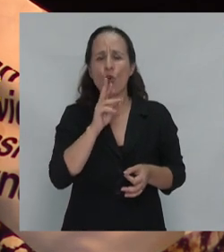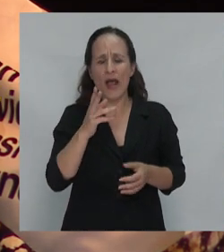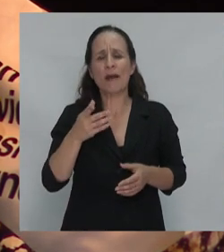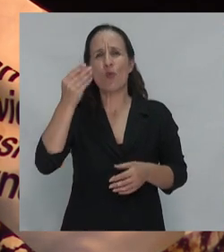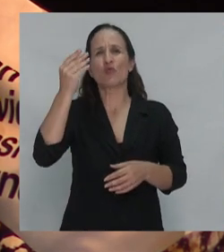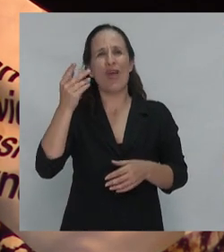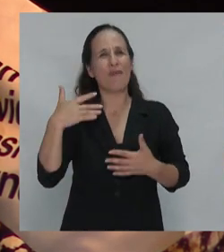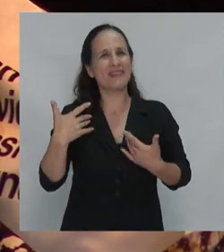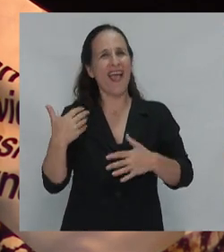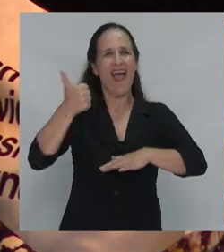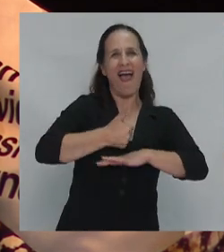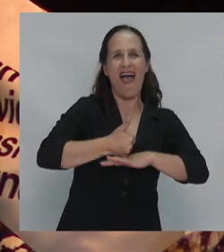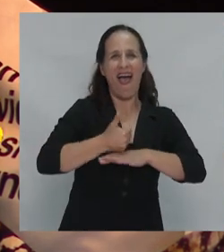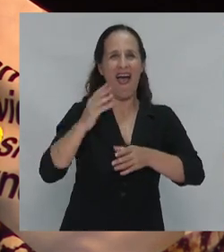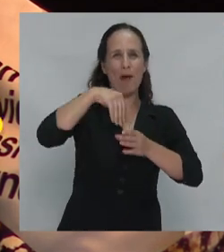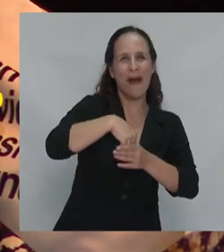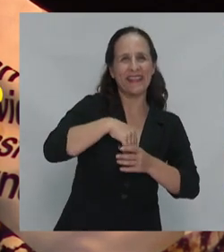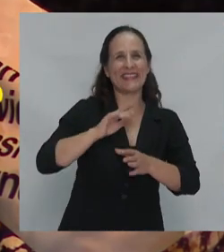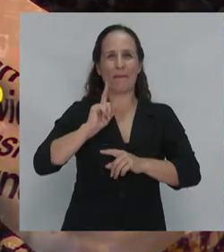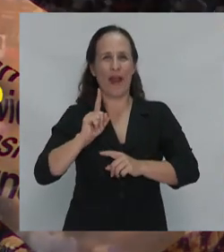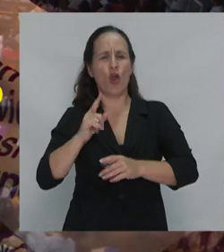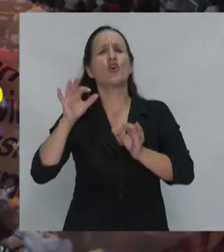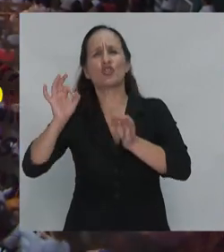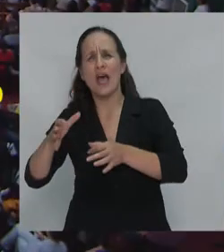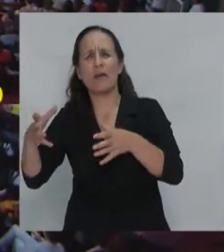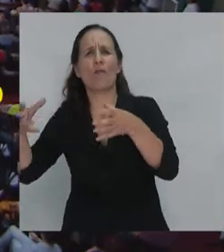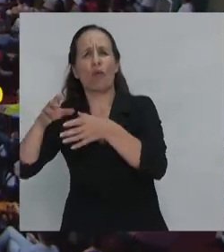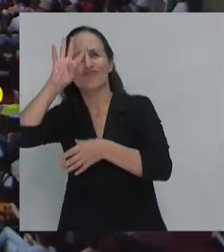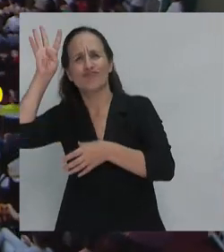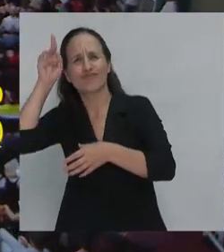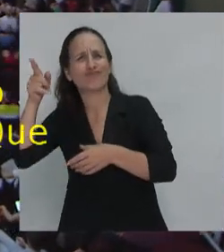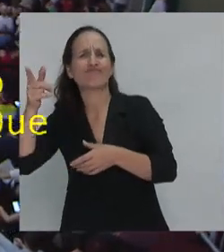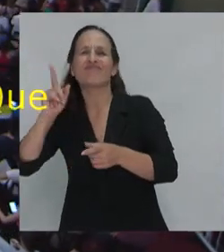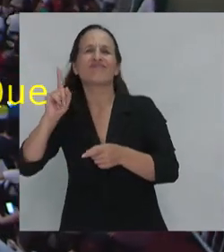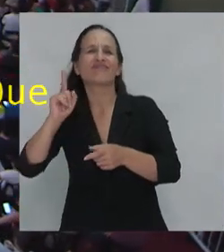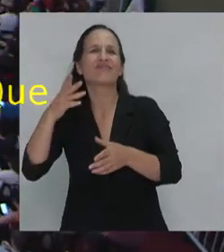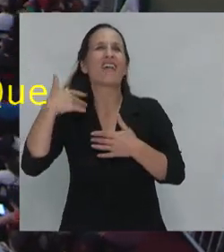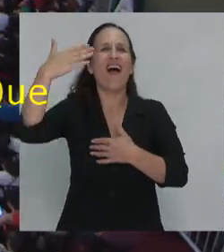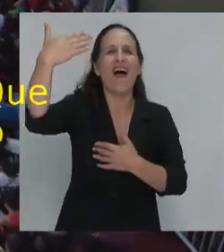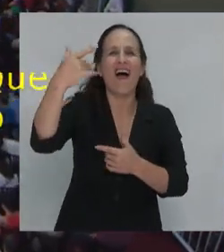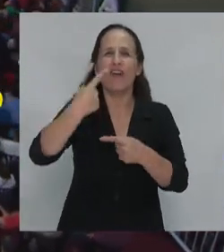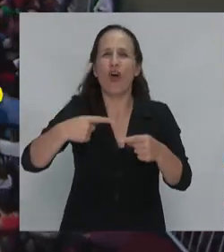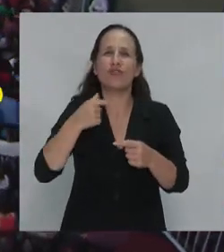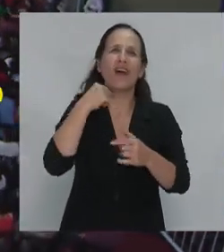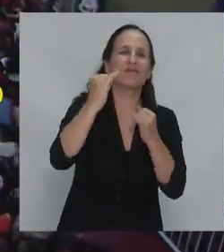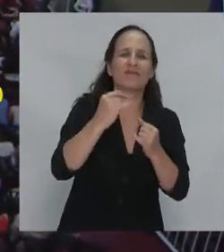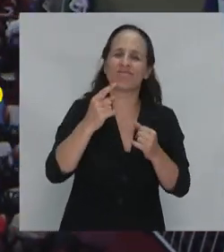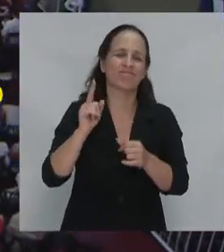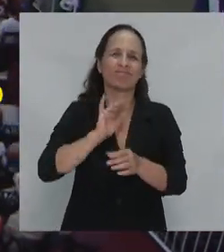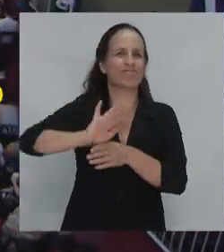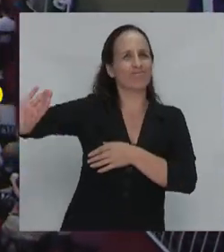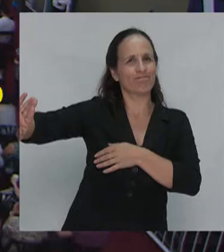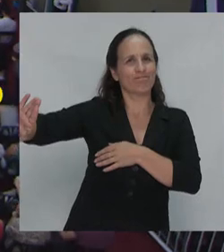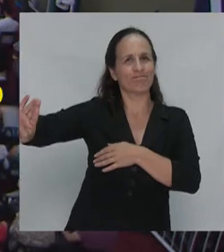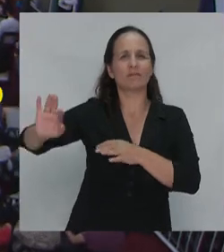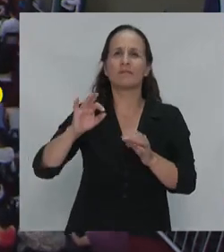indigenous communities not having voice and not being able to participate. We know it's about